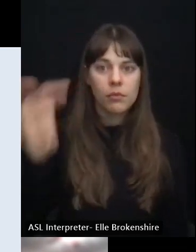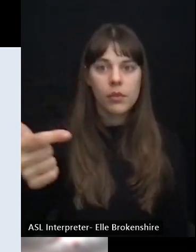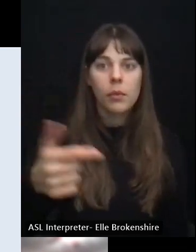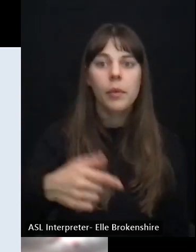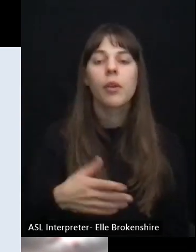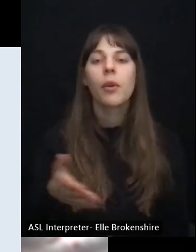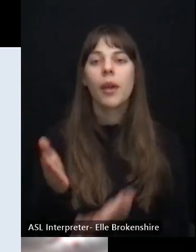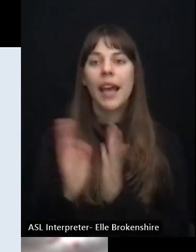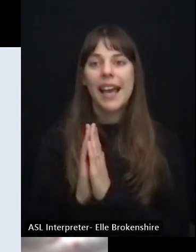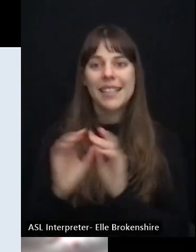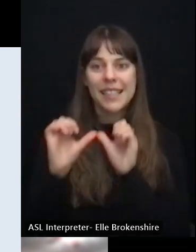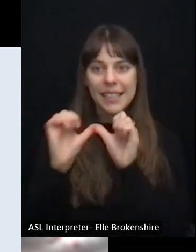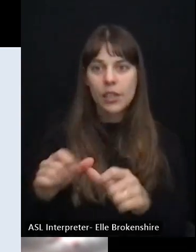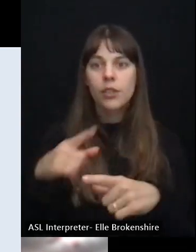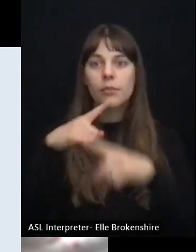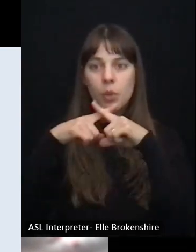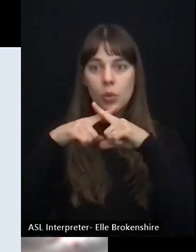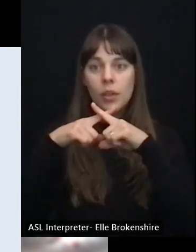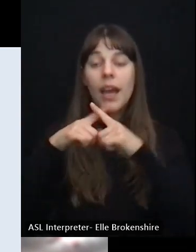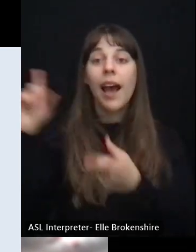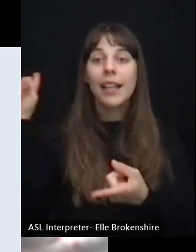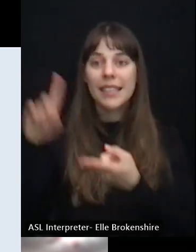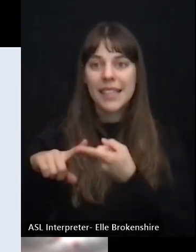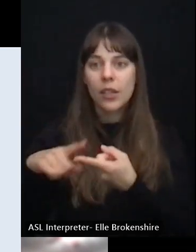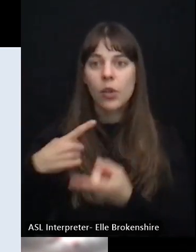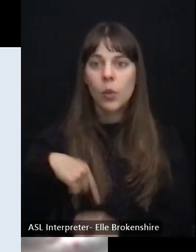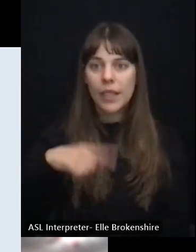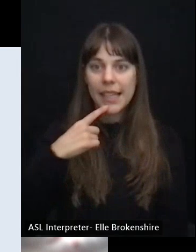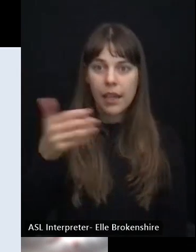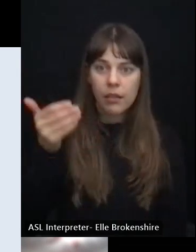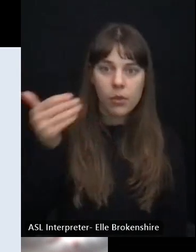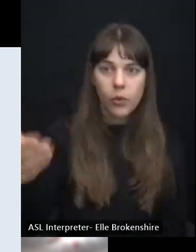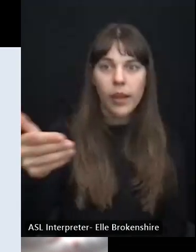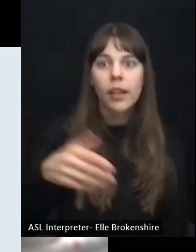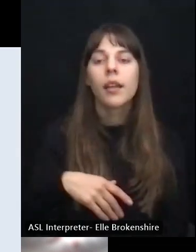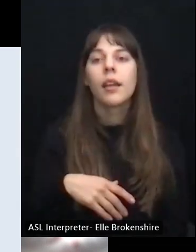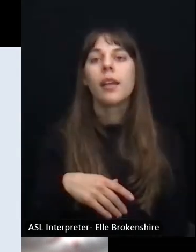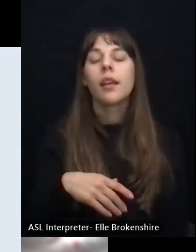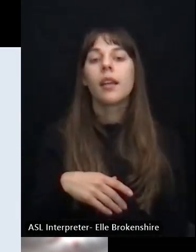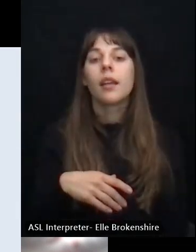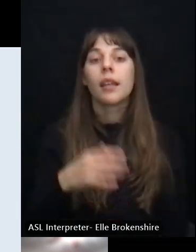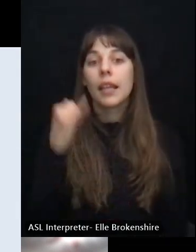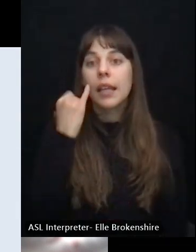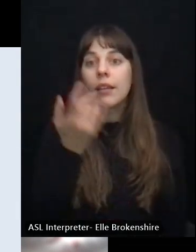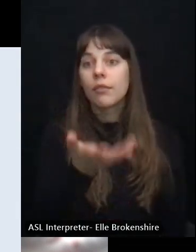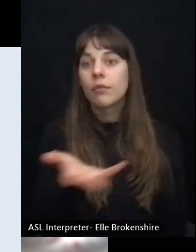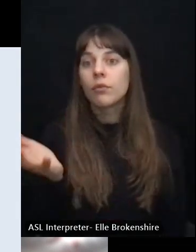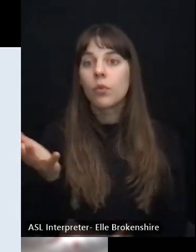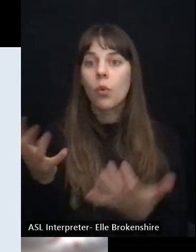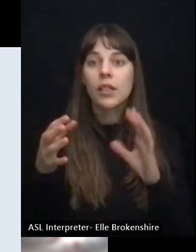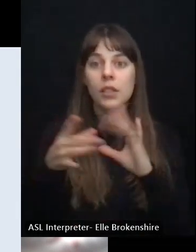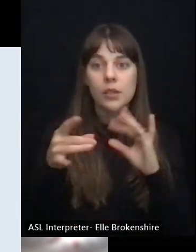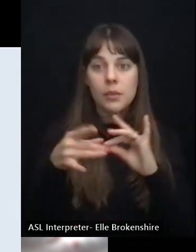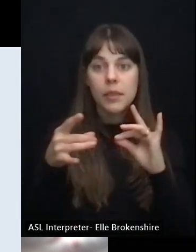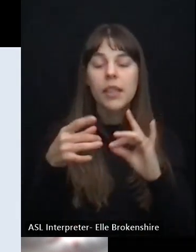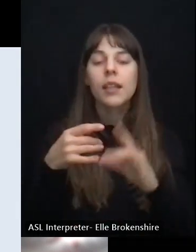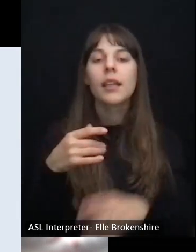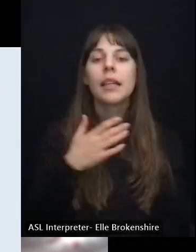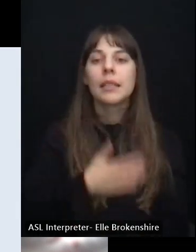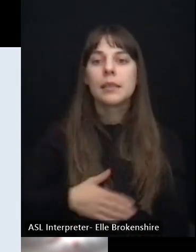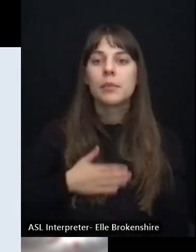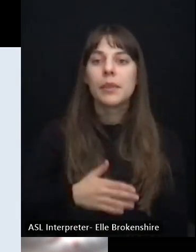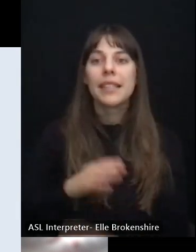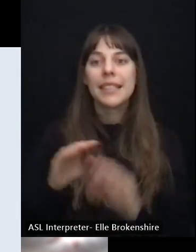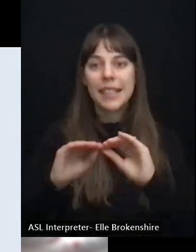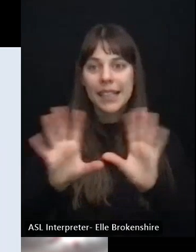remain muted until you're called upon. And then those who wish to speak are asked to clearly state their name prior to